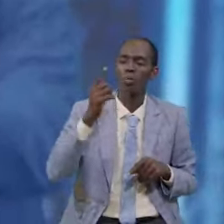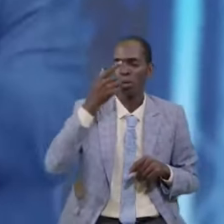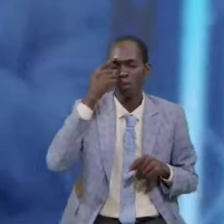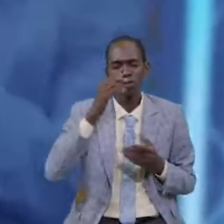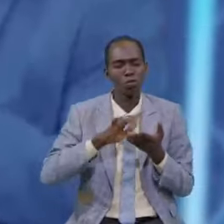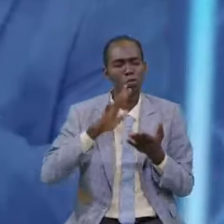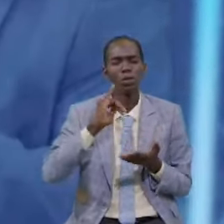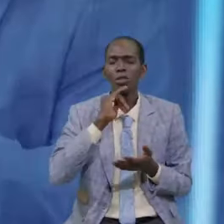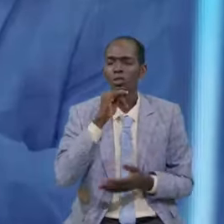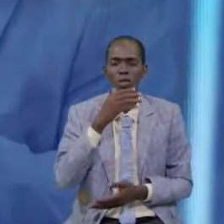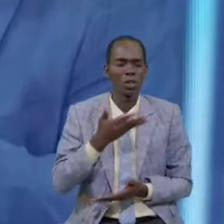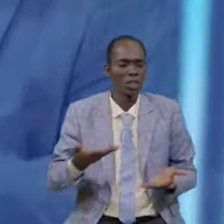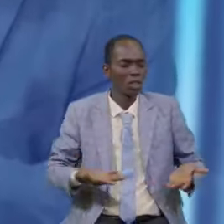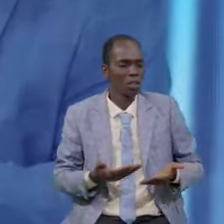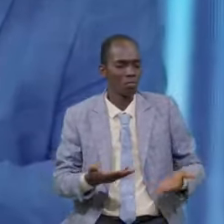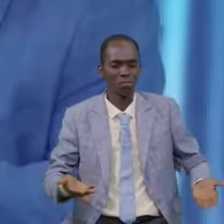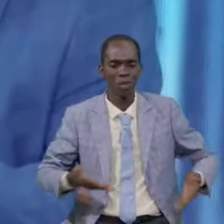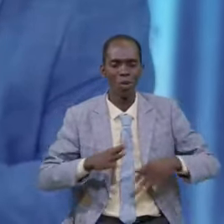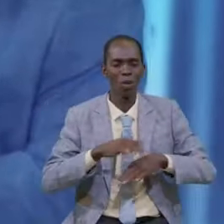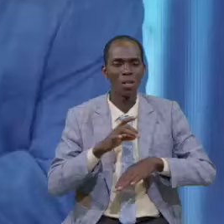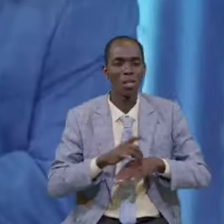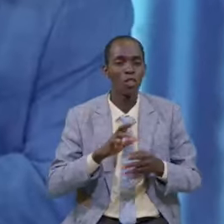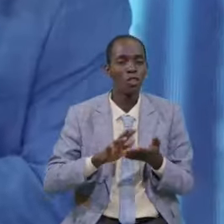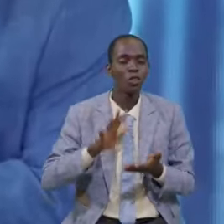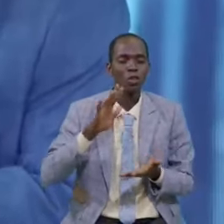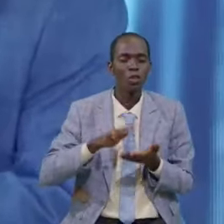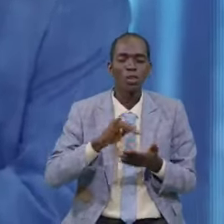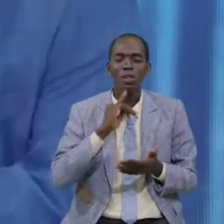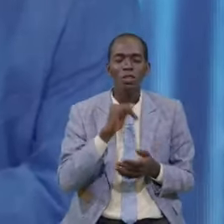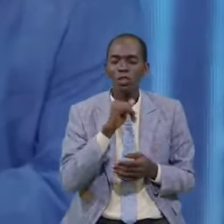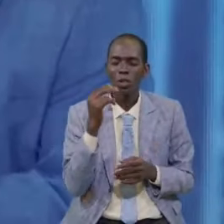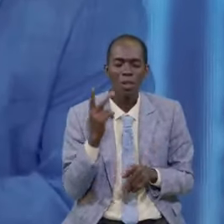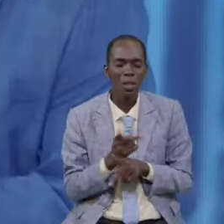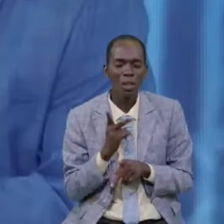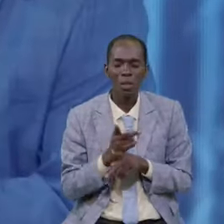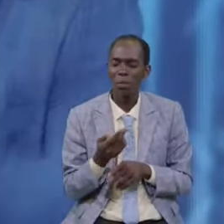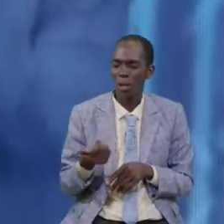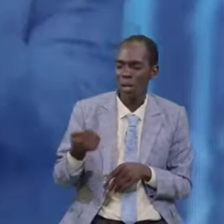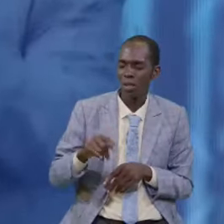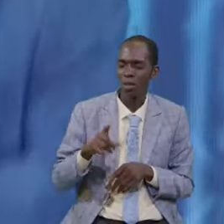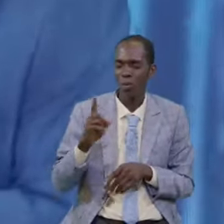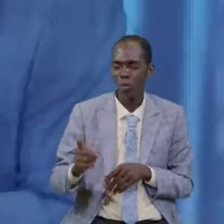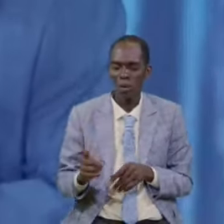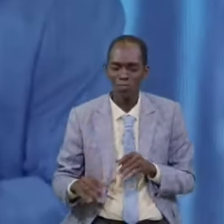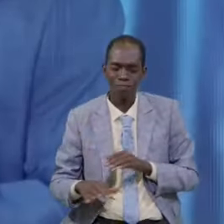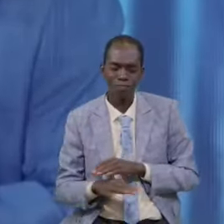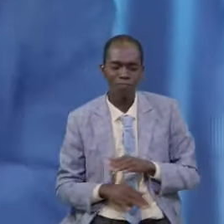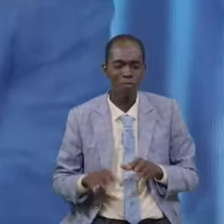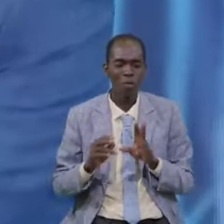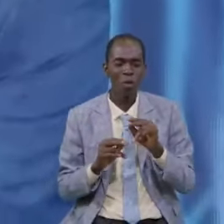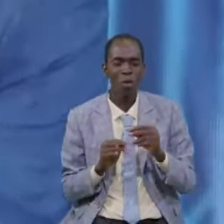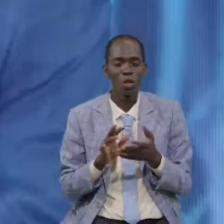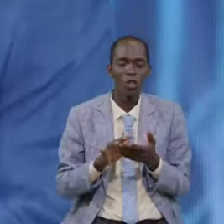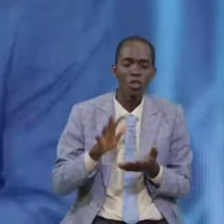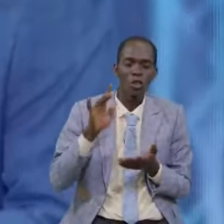is not in the dungeon down below, glory is up. Glory is not in